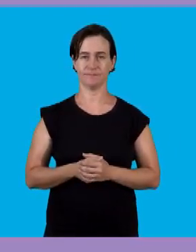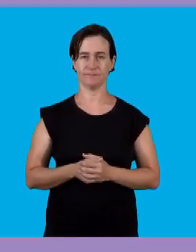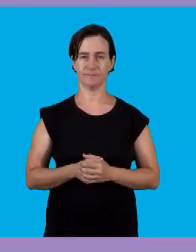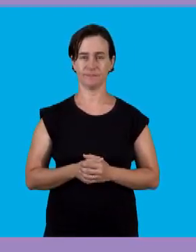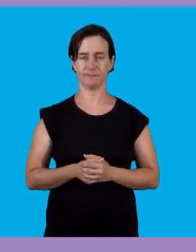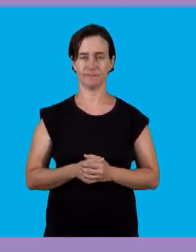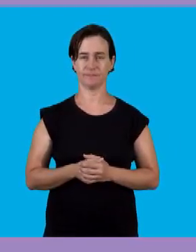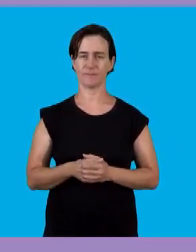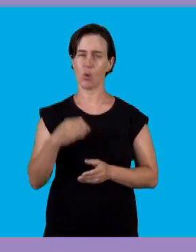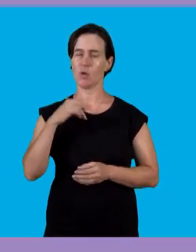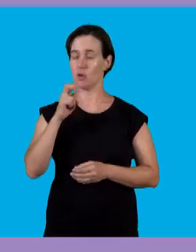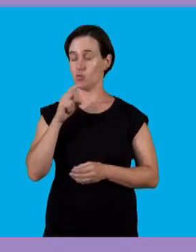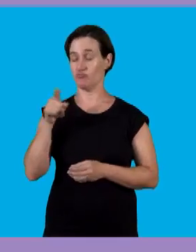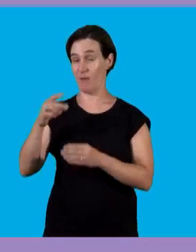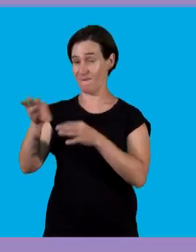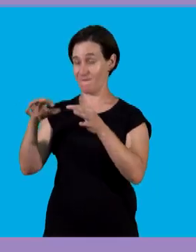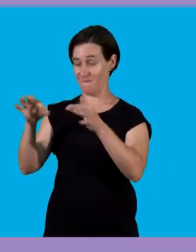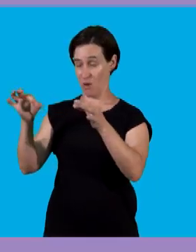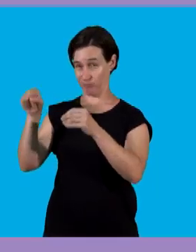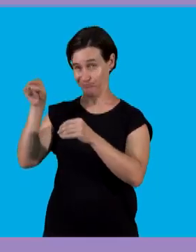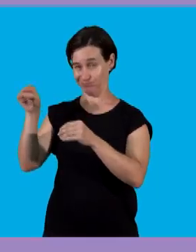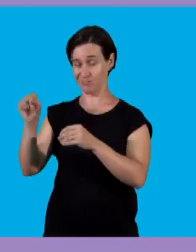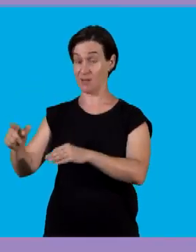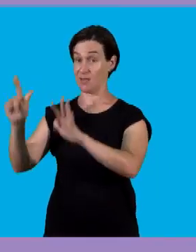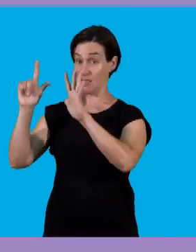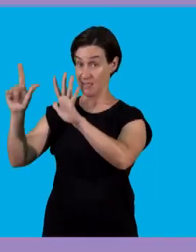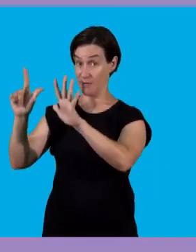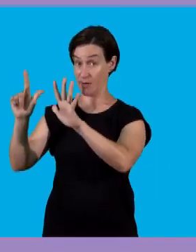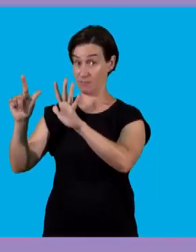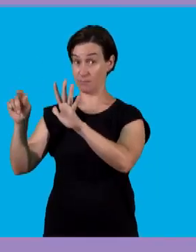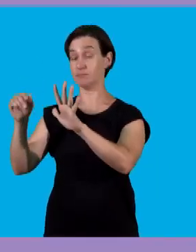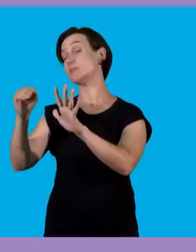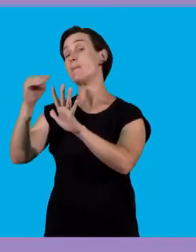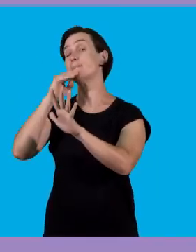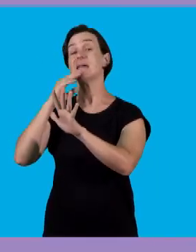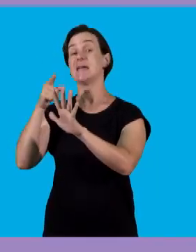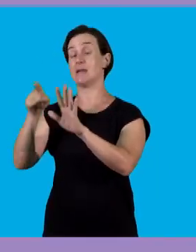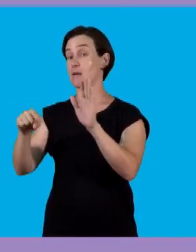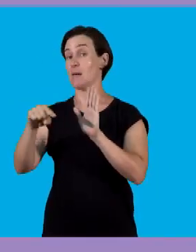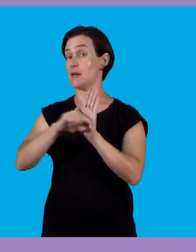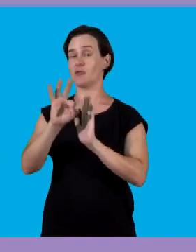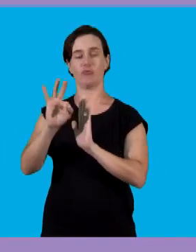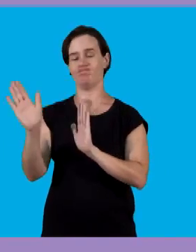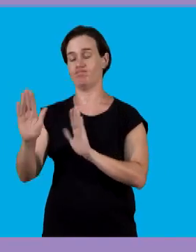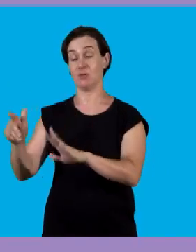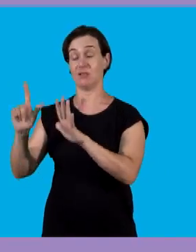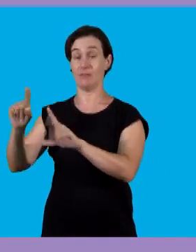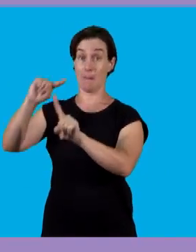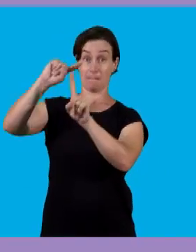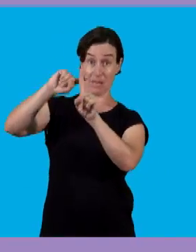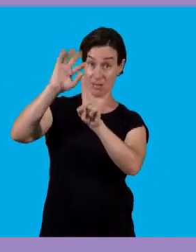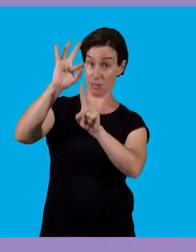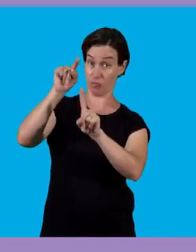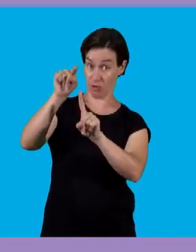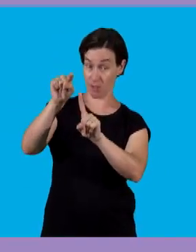use the output values. 7, and since as well we are working backwards, we are going to use the additive inverse. So 7